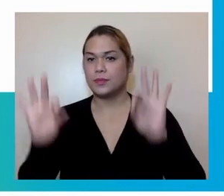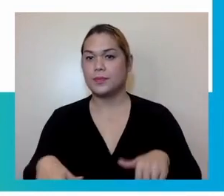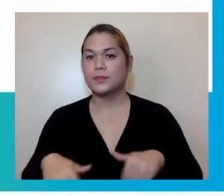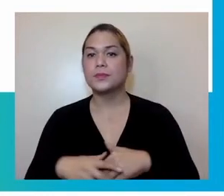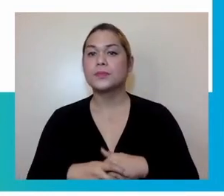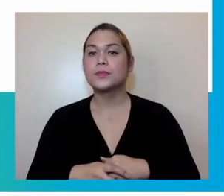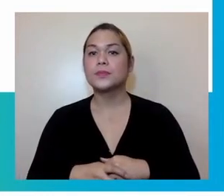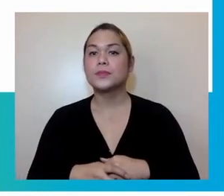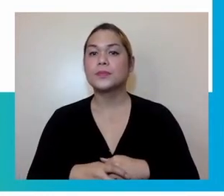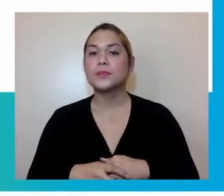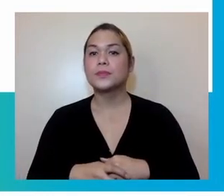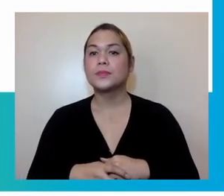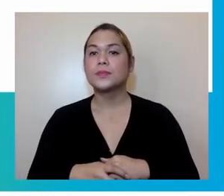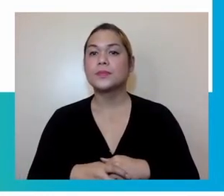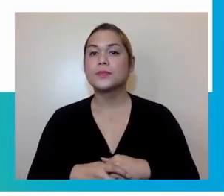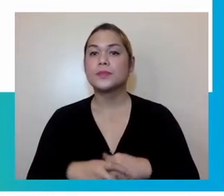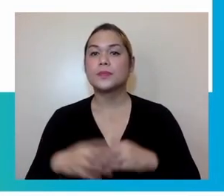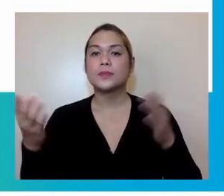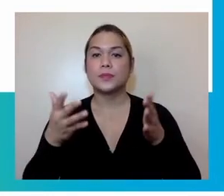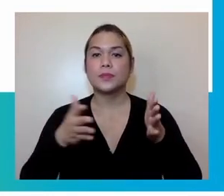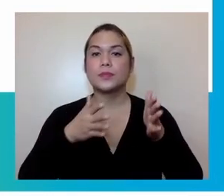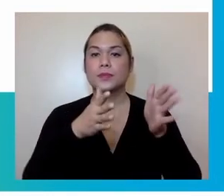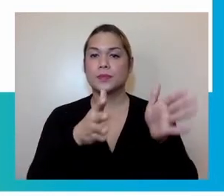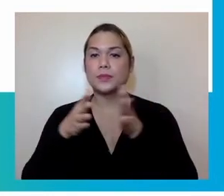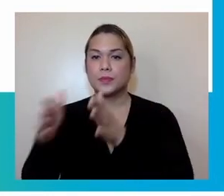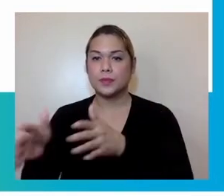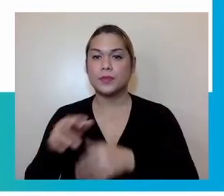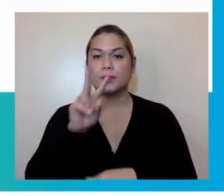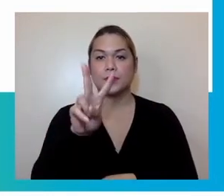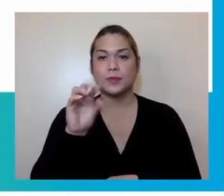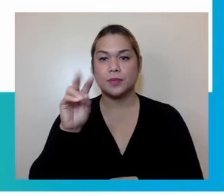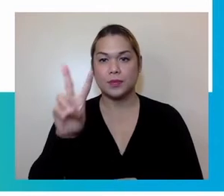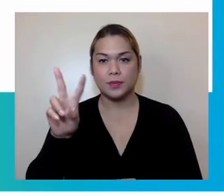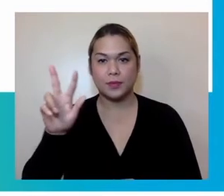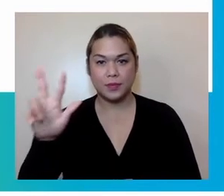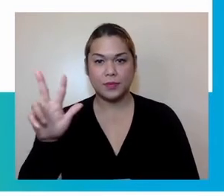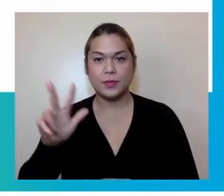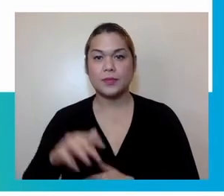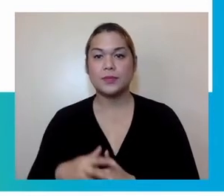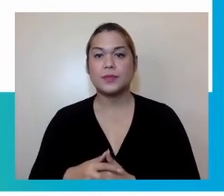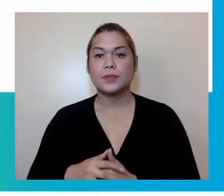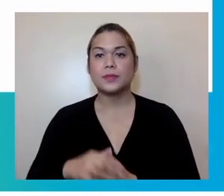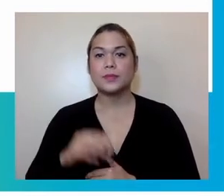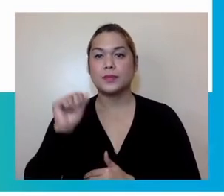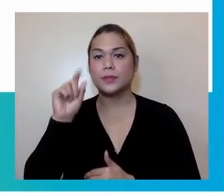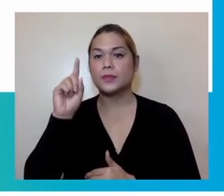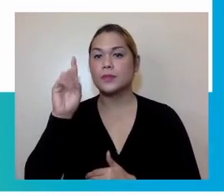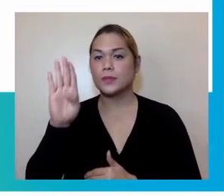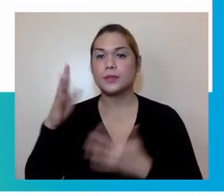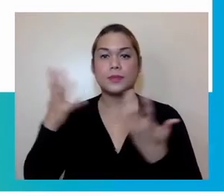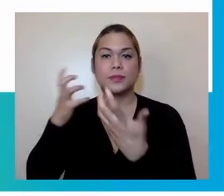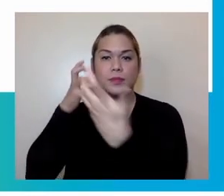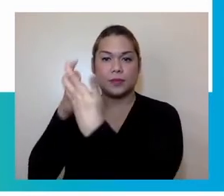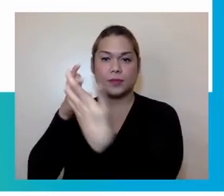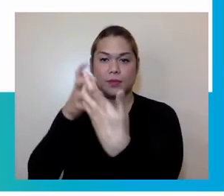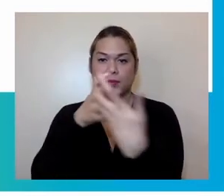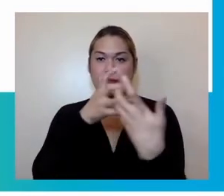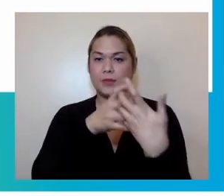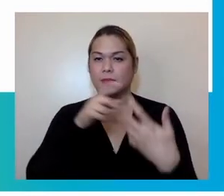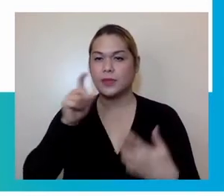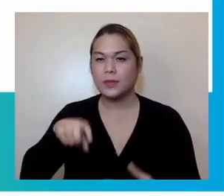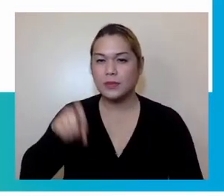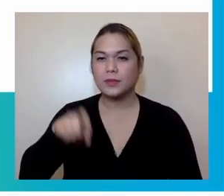course of the bank to respond effectively to the region's changing needs, under which ADB will sustain its effort to eradicate extreme